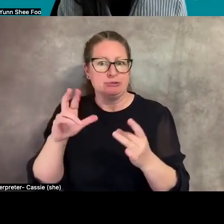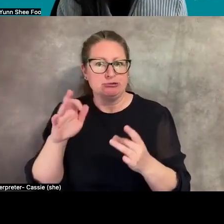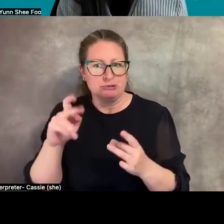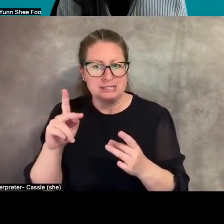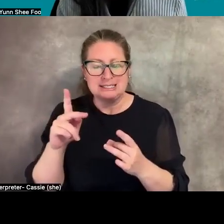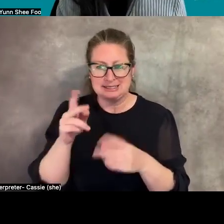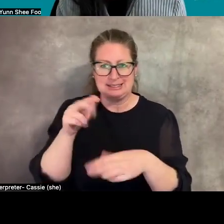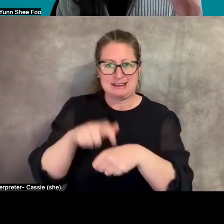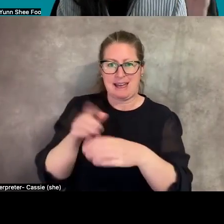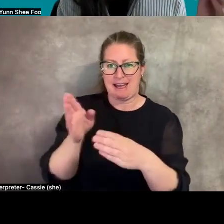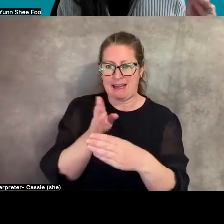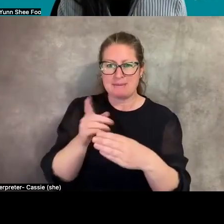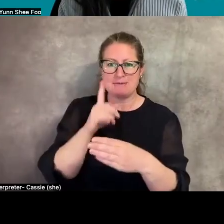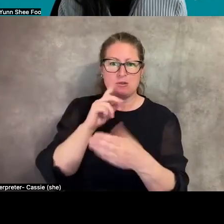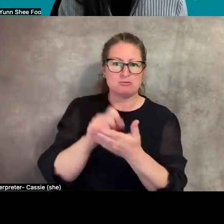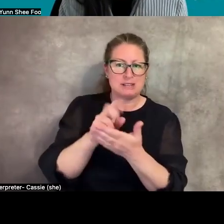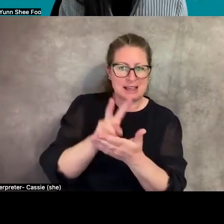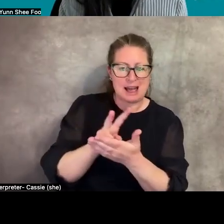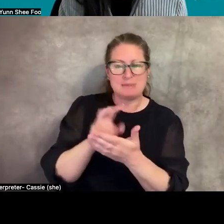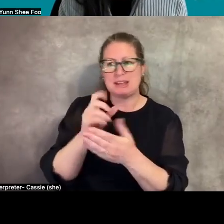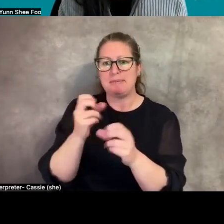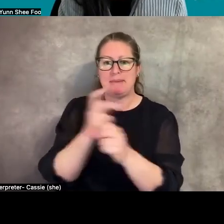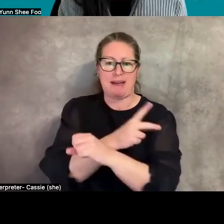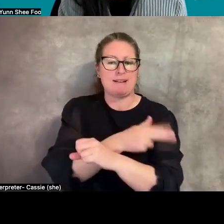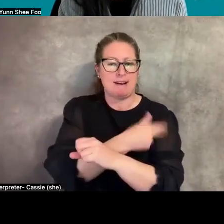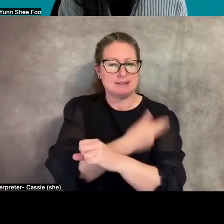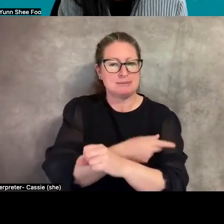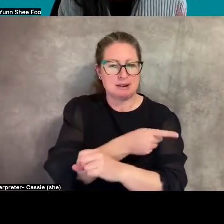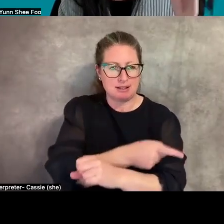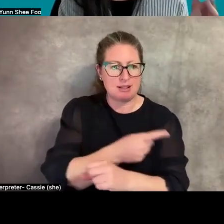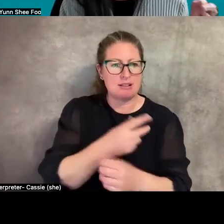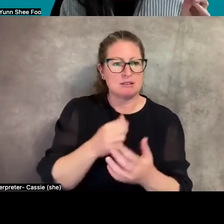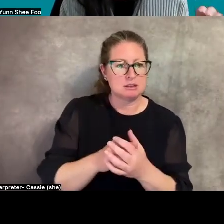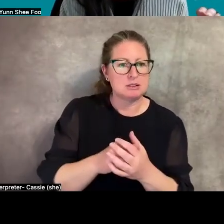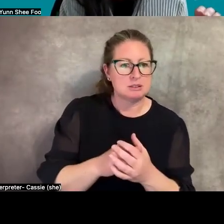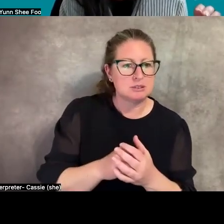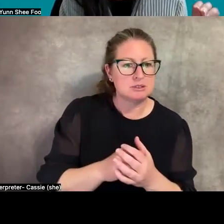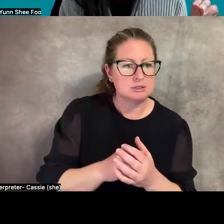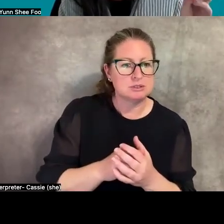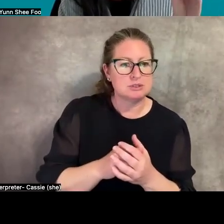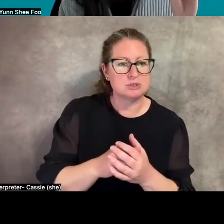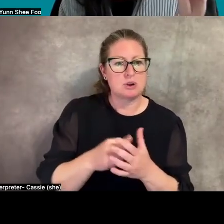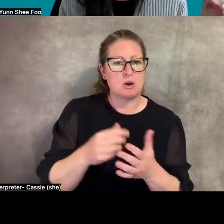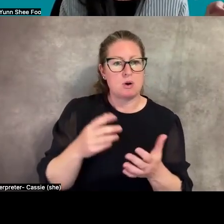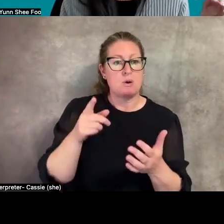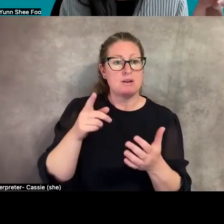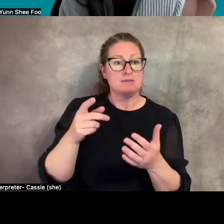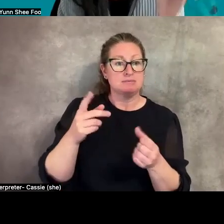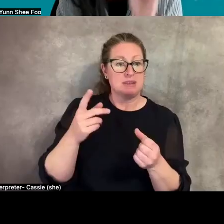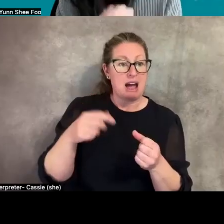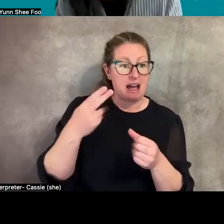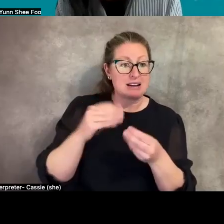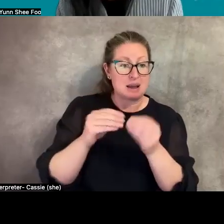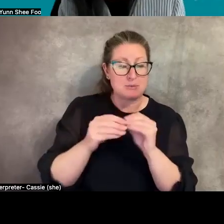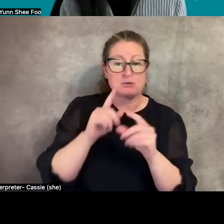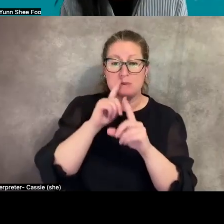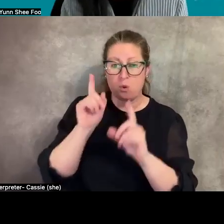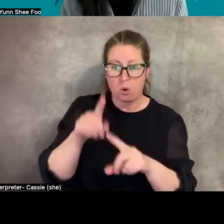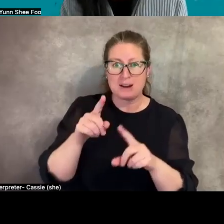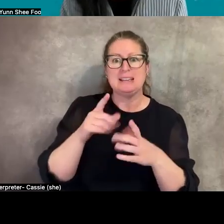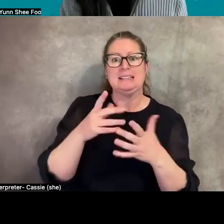rehospitalizations. So 41% of the CBHCs reported significant challenges in inpatient to